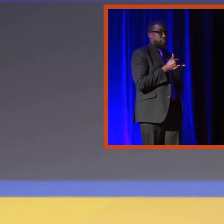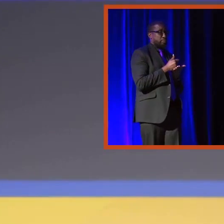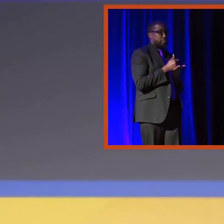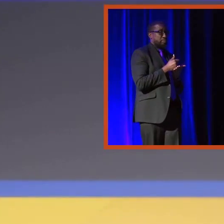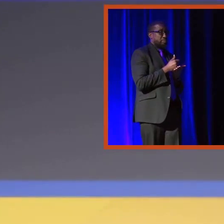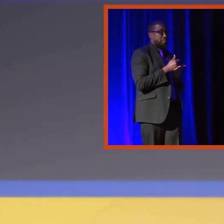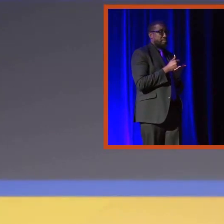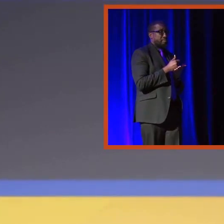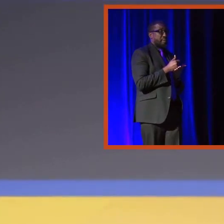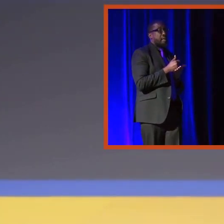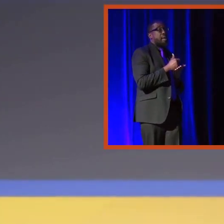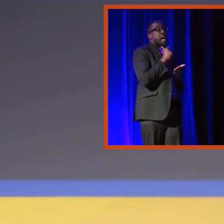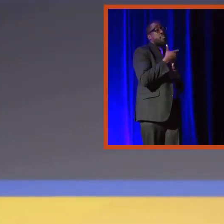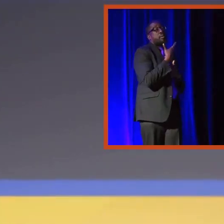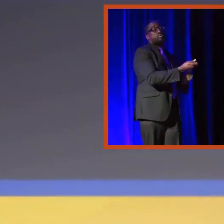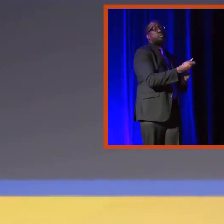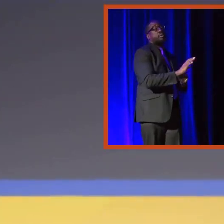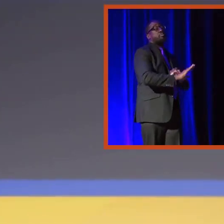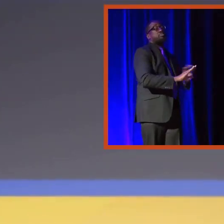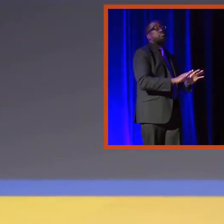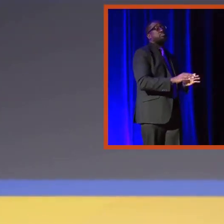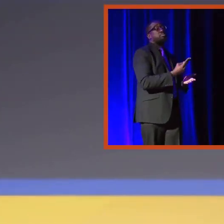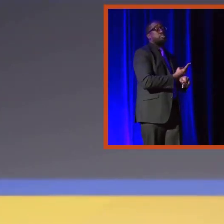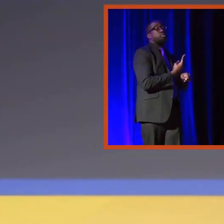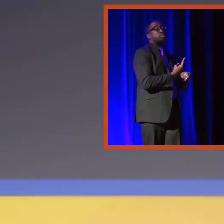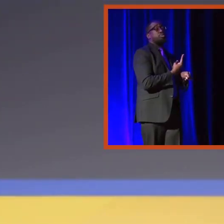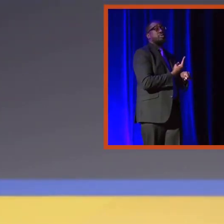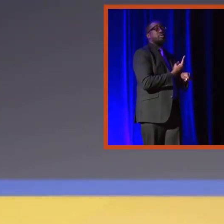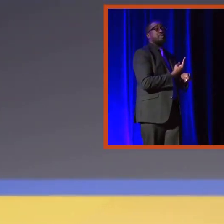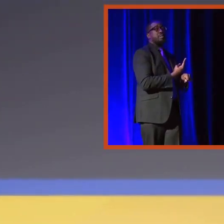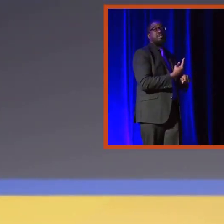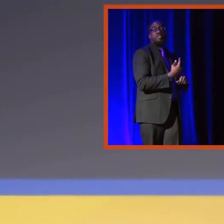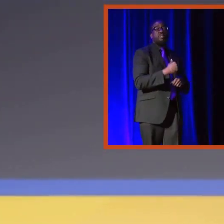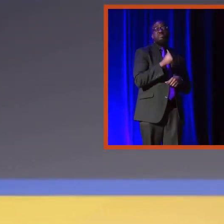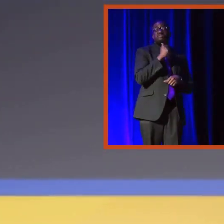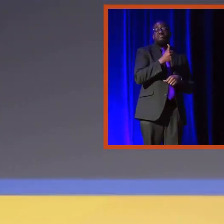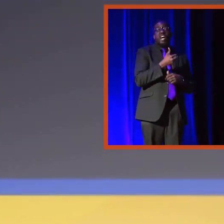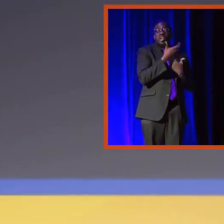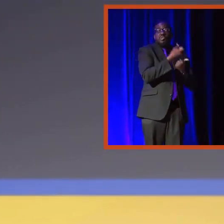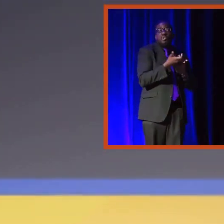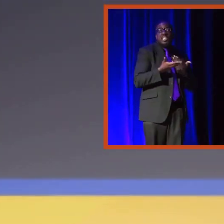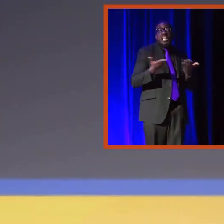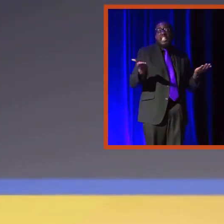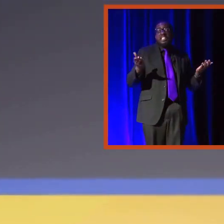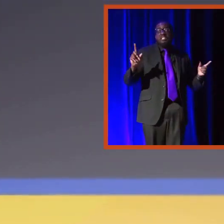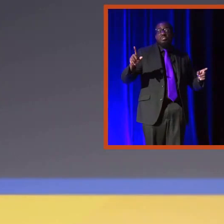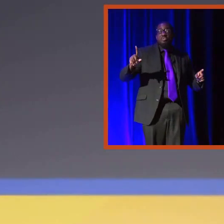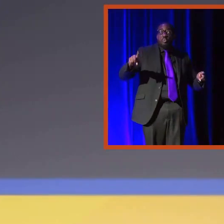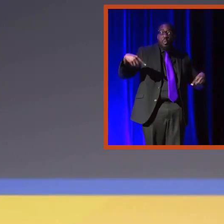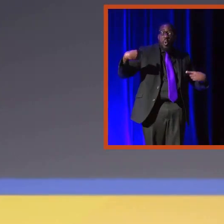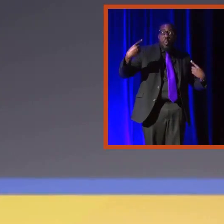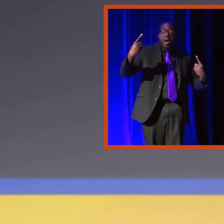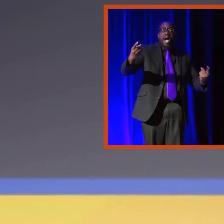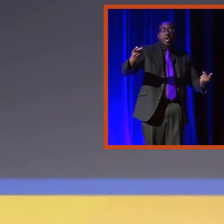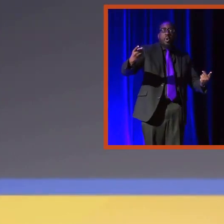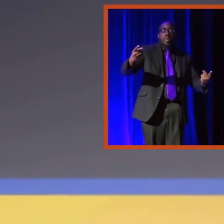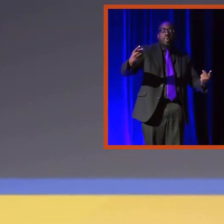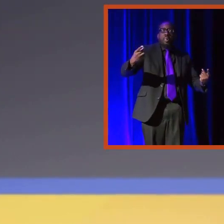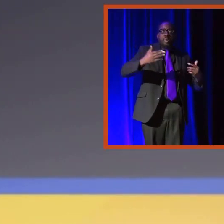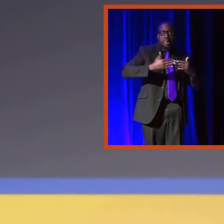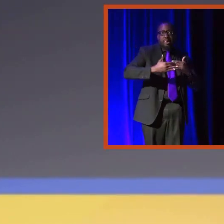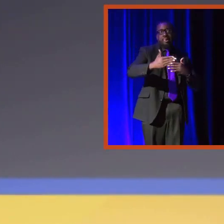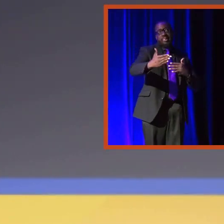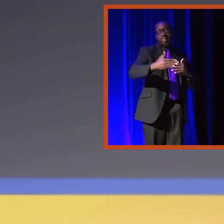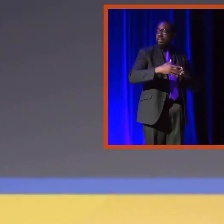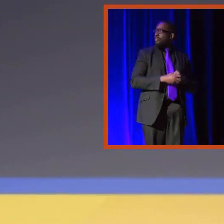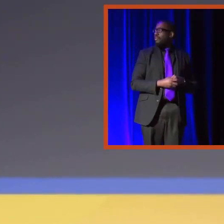just not going to trust it. Just like basically my answer is I just generally don't trust things for a while. So what I would do is probably,